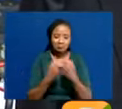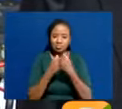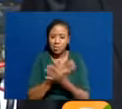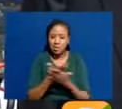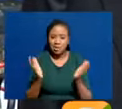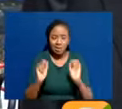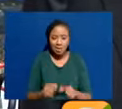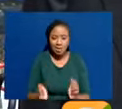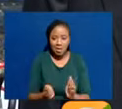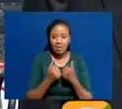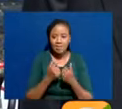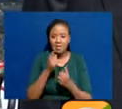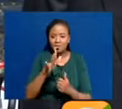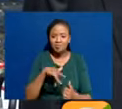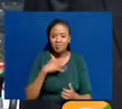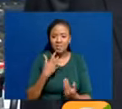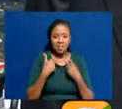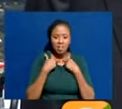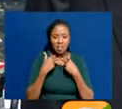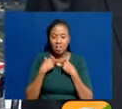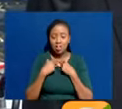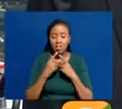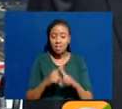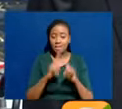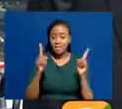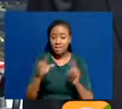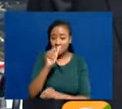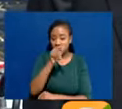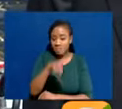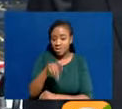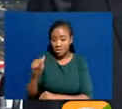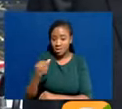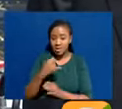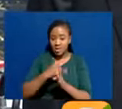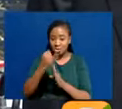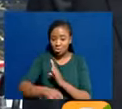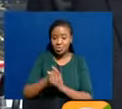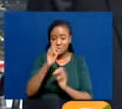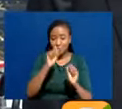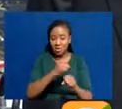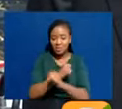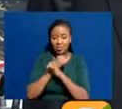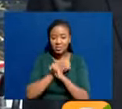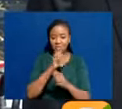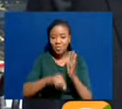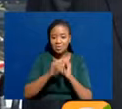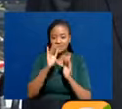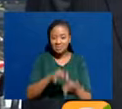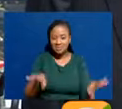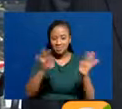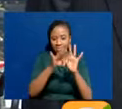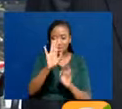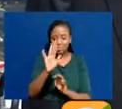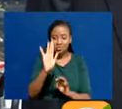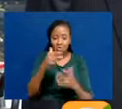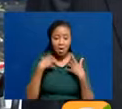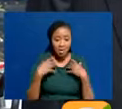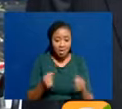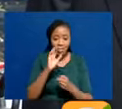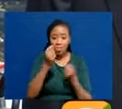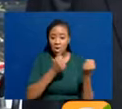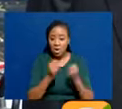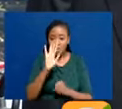illnesses can leave you with financial burdens. But with APA Insurance, you can protect what matters to you most. Whether it's your health, your car,